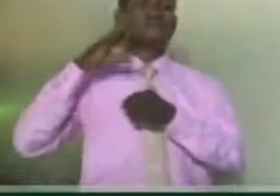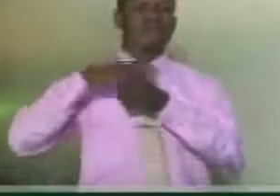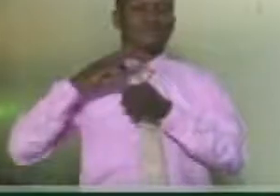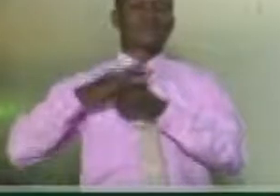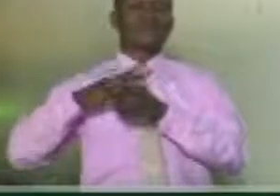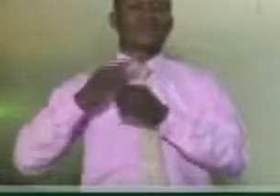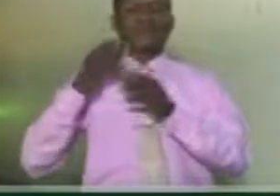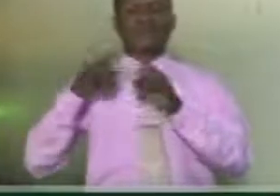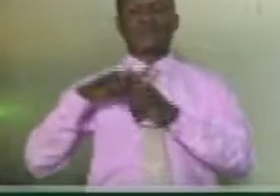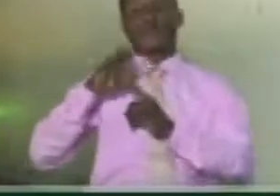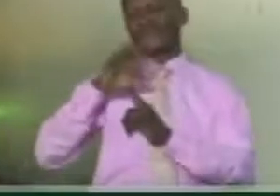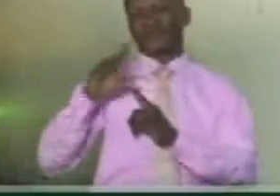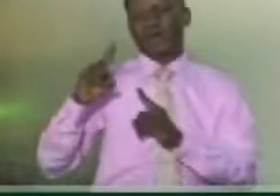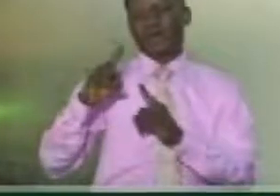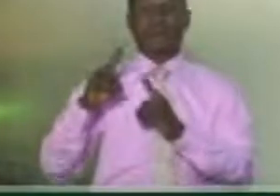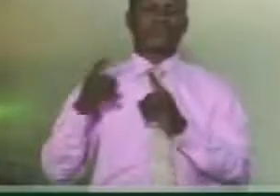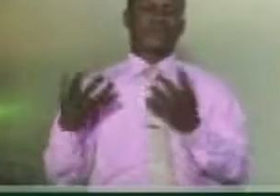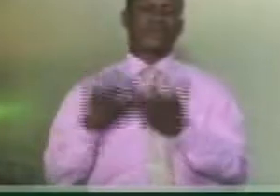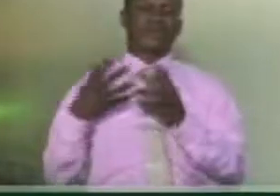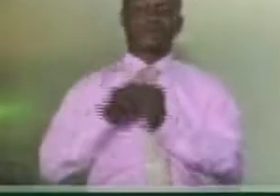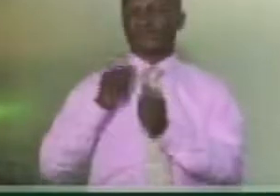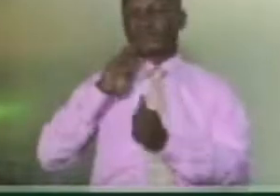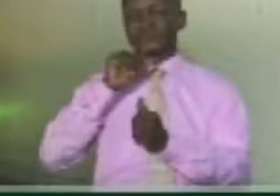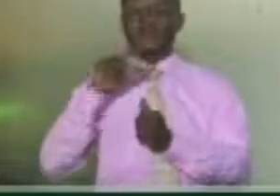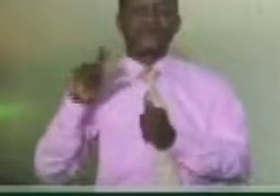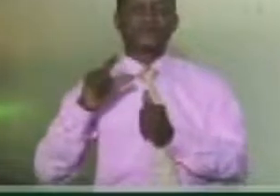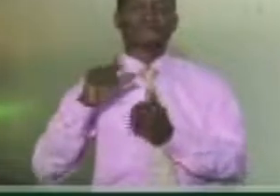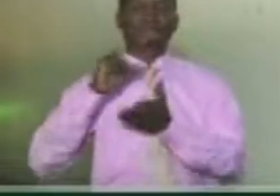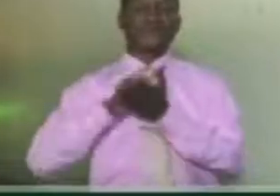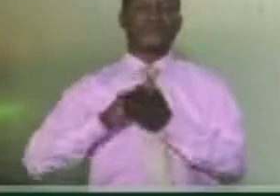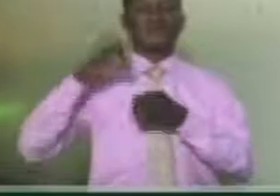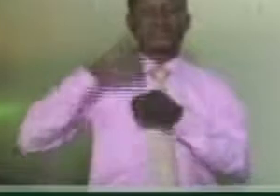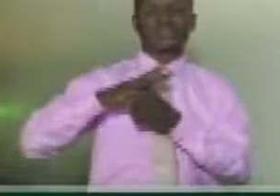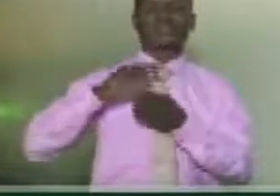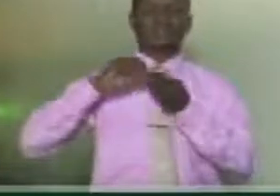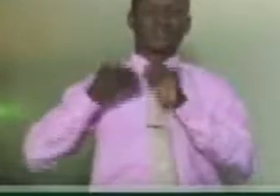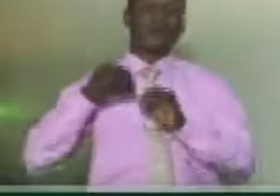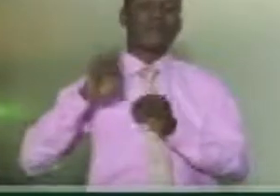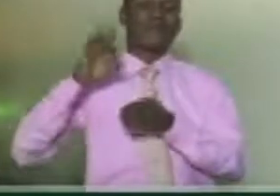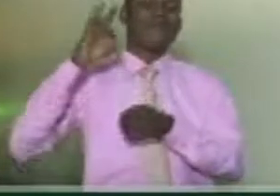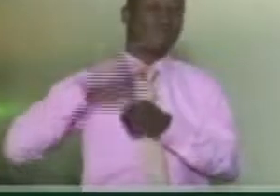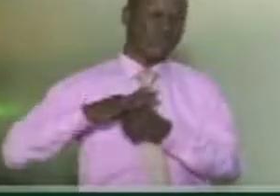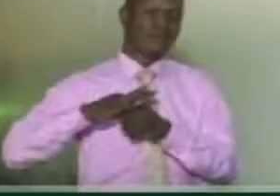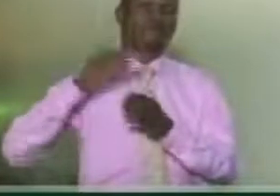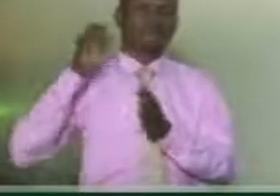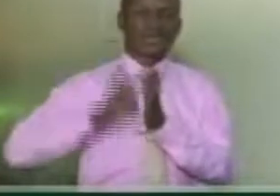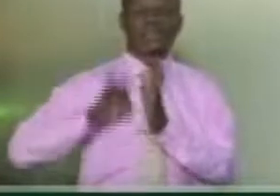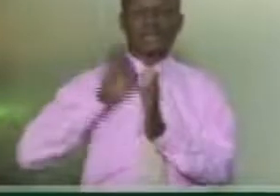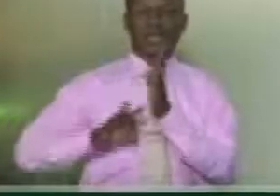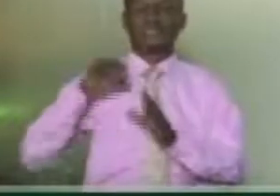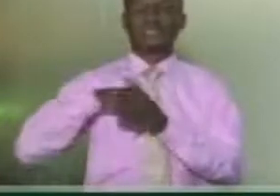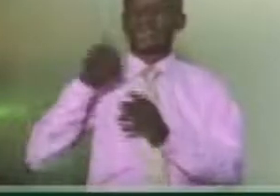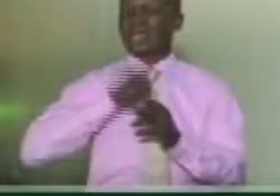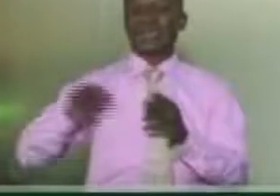Clause 51. According to the bill, overvoting occurs when the number of votes cast at an election in any polling